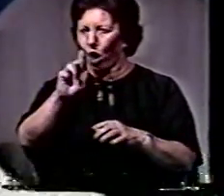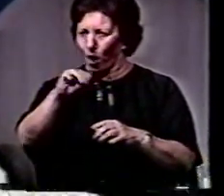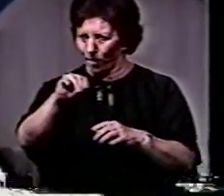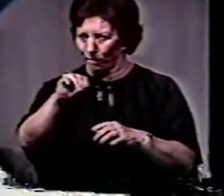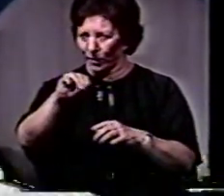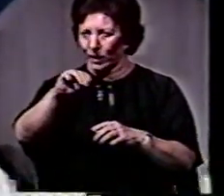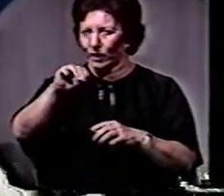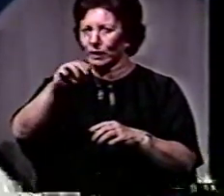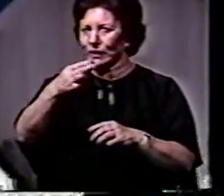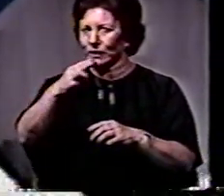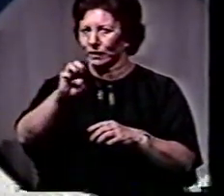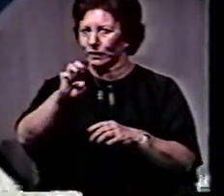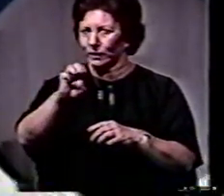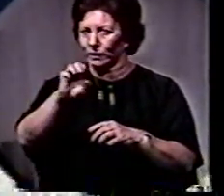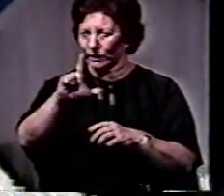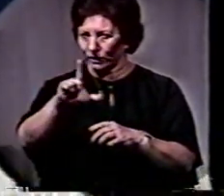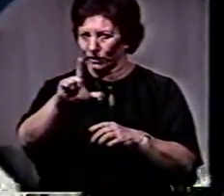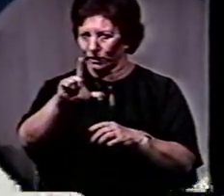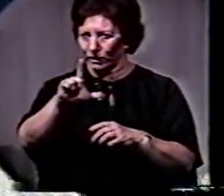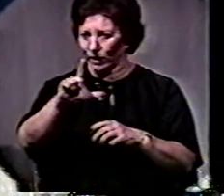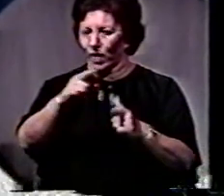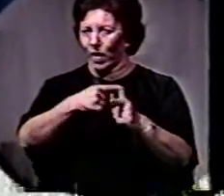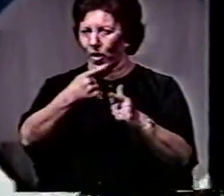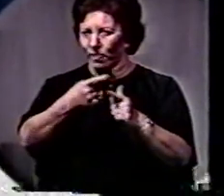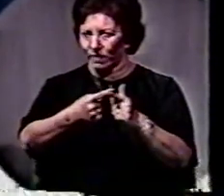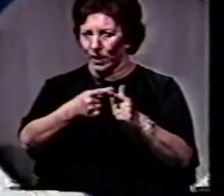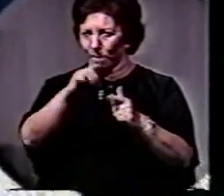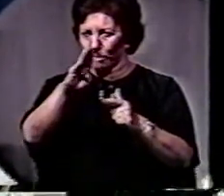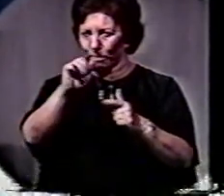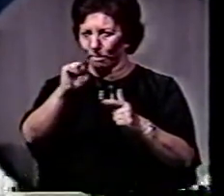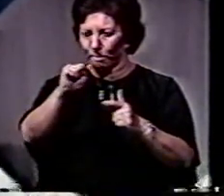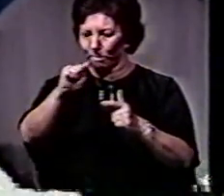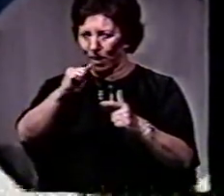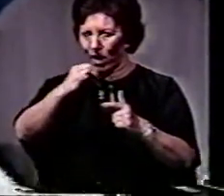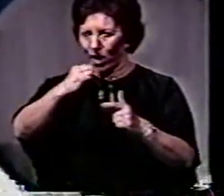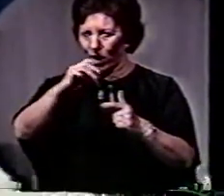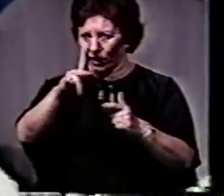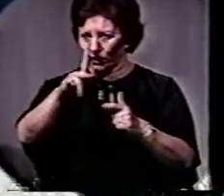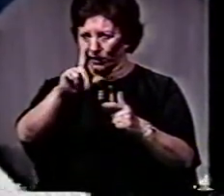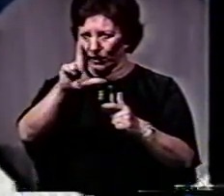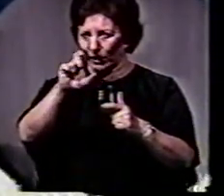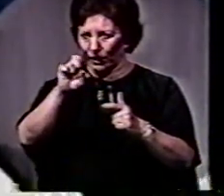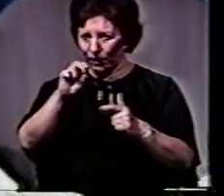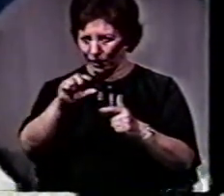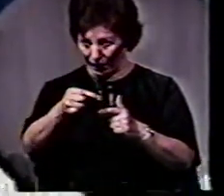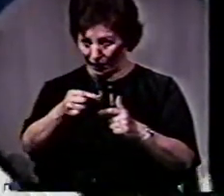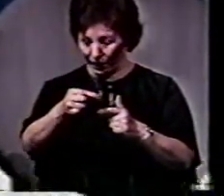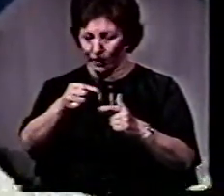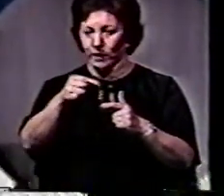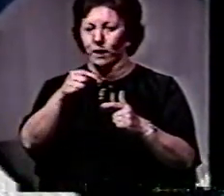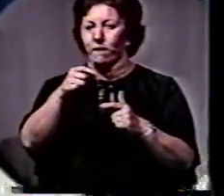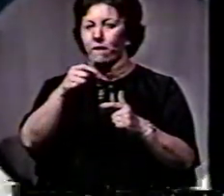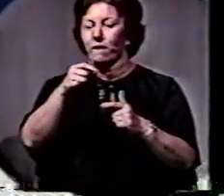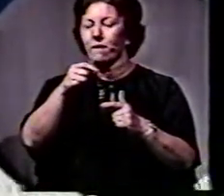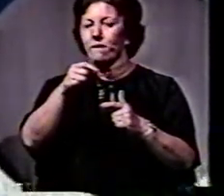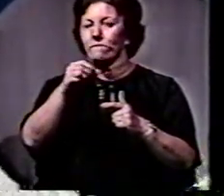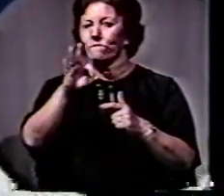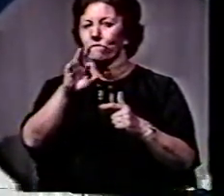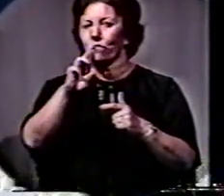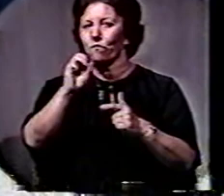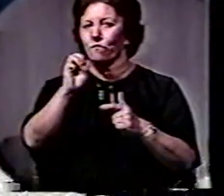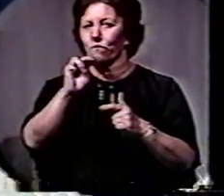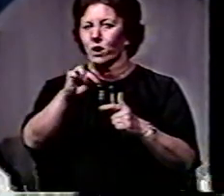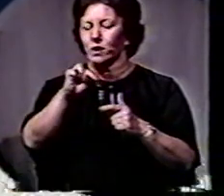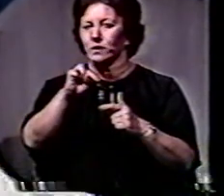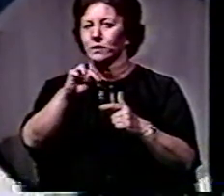my palm. Then from here, I'm going to do a back leg front kick, coming into it straight, breaking it using the ball of my